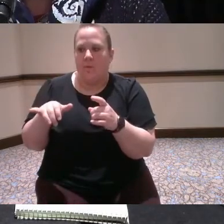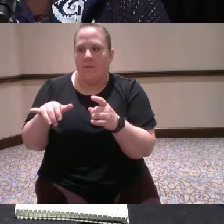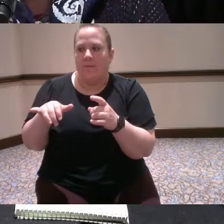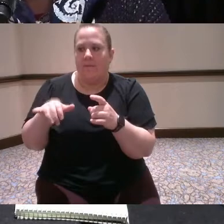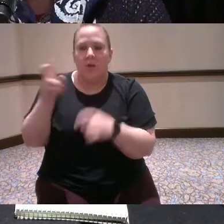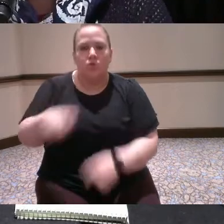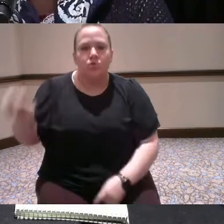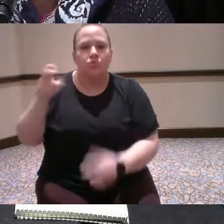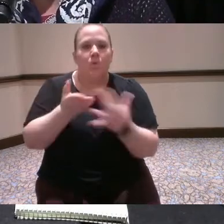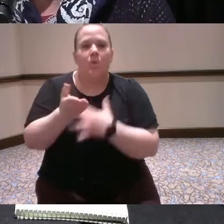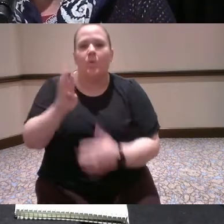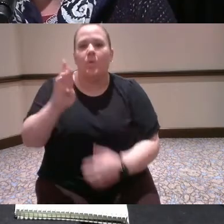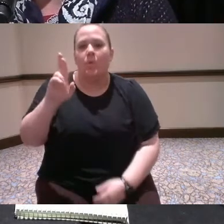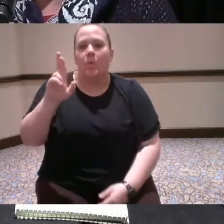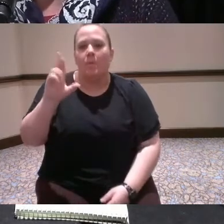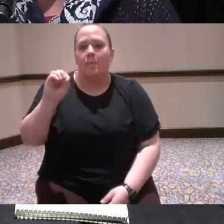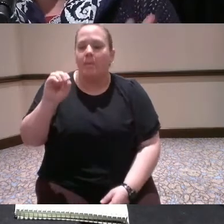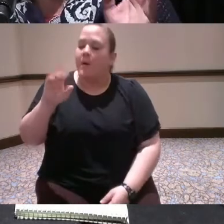Braddock.